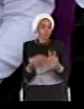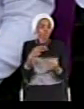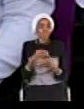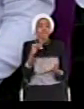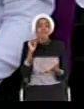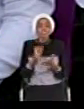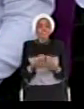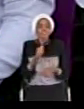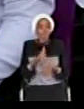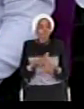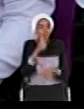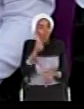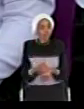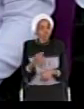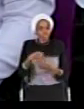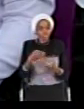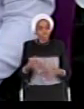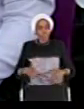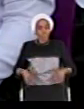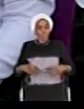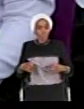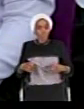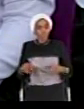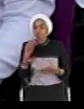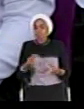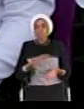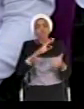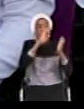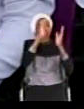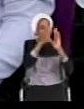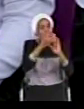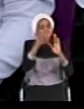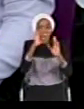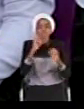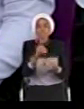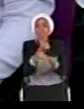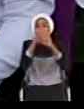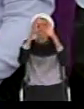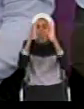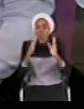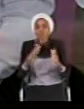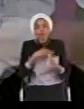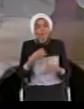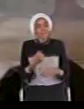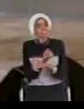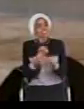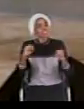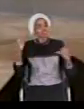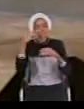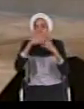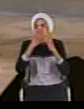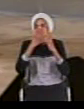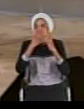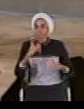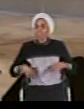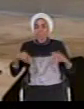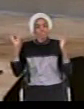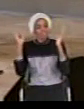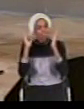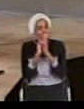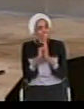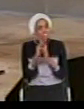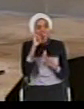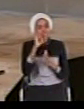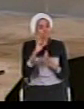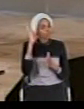confirmation in your life of the presence of the Savior and the salvation in your life, that you'll